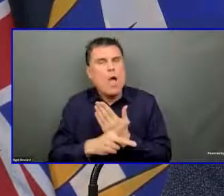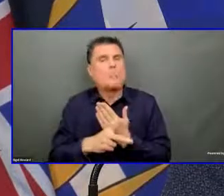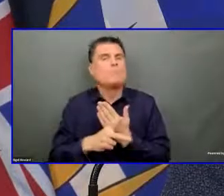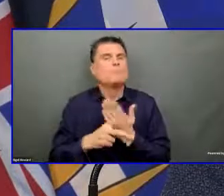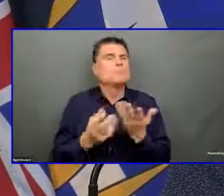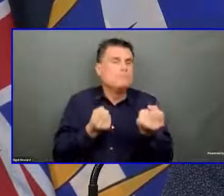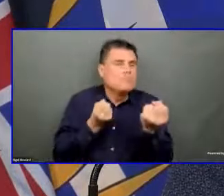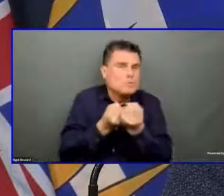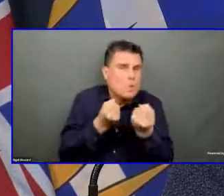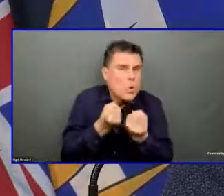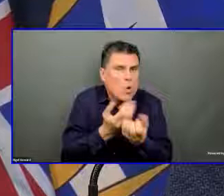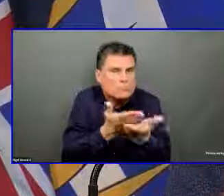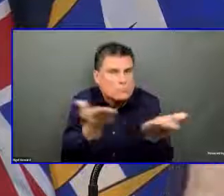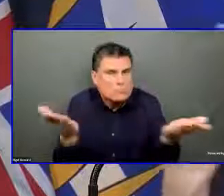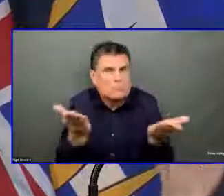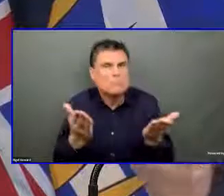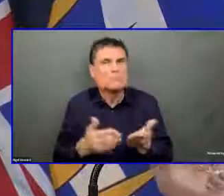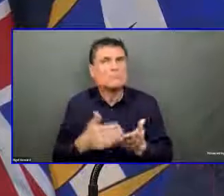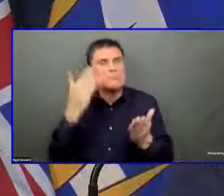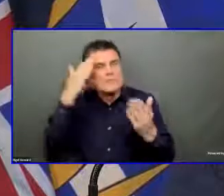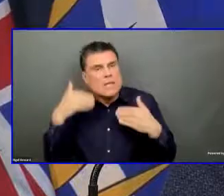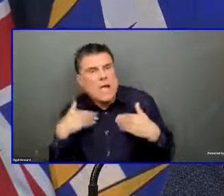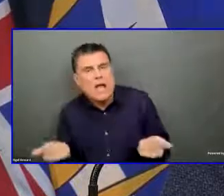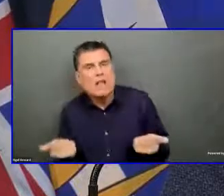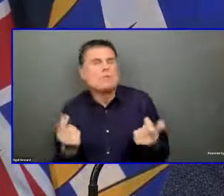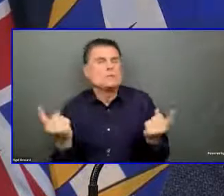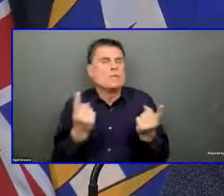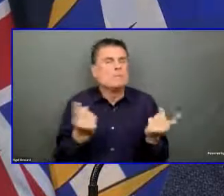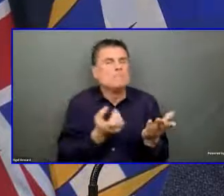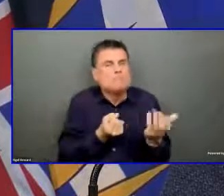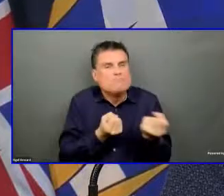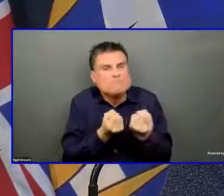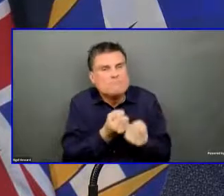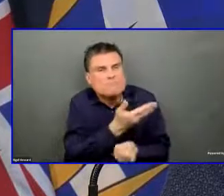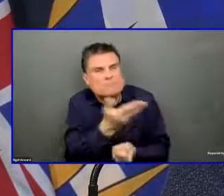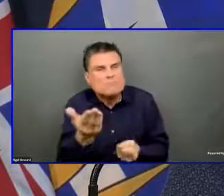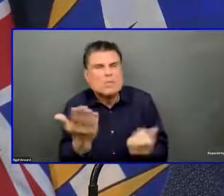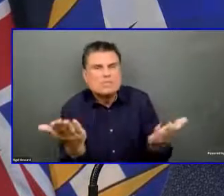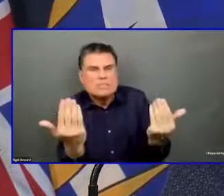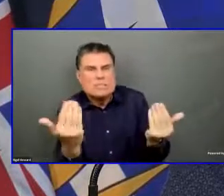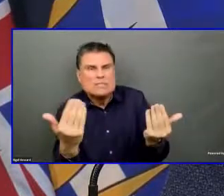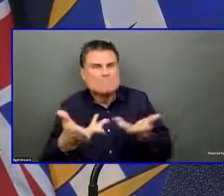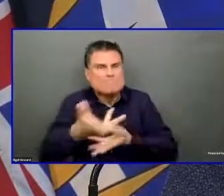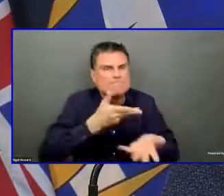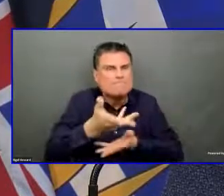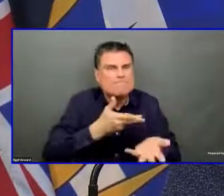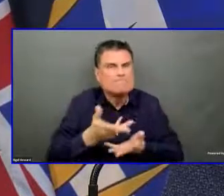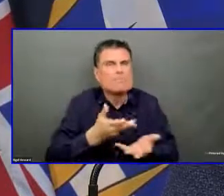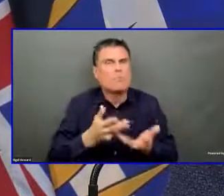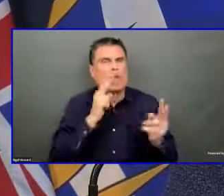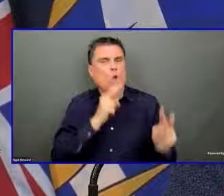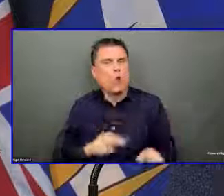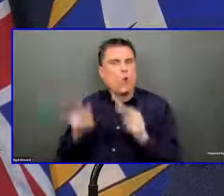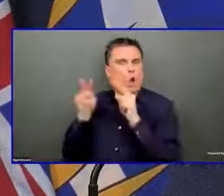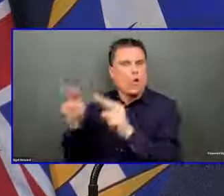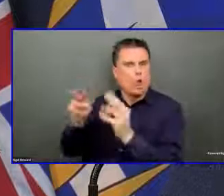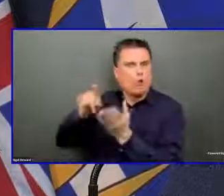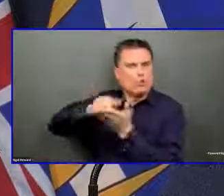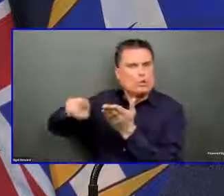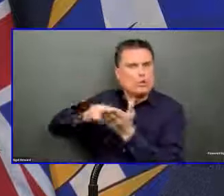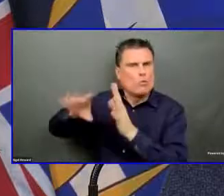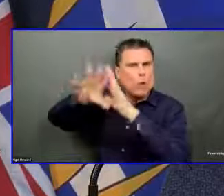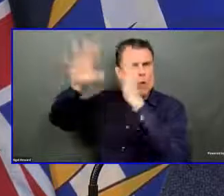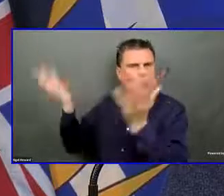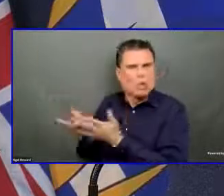in those. And we are looking at the literature from around the world to help us understand, what are the common symptoms. The things that we do